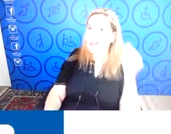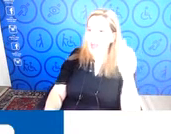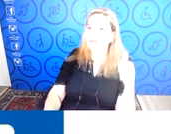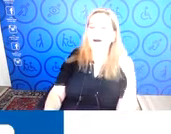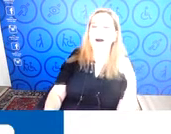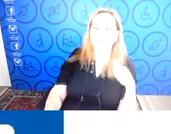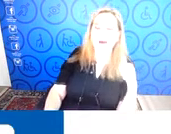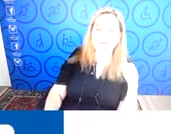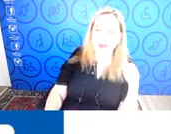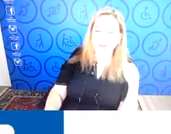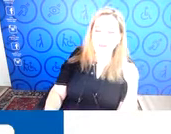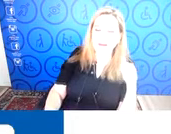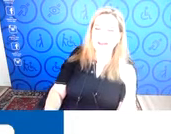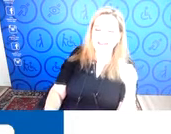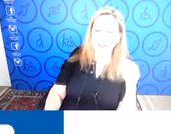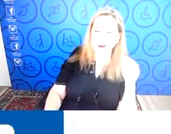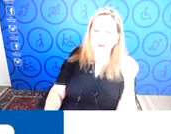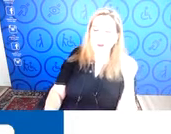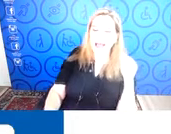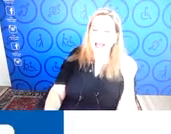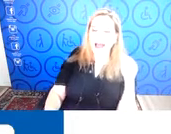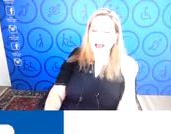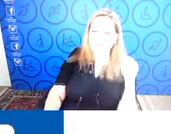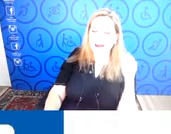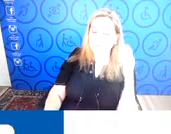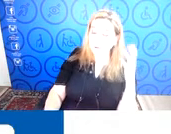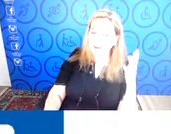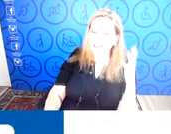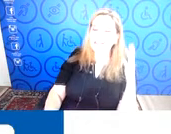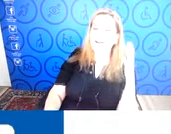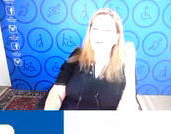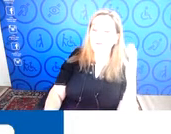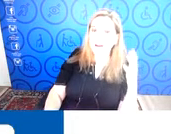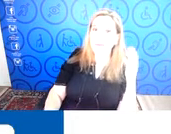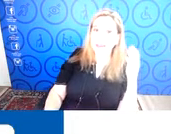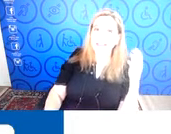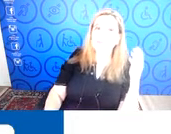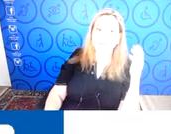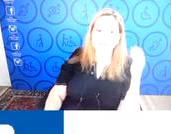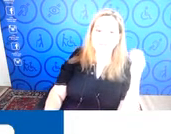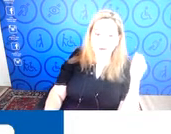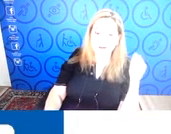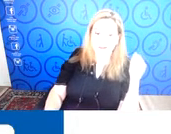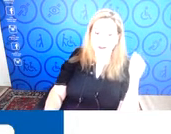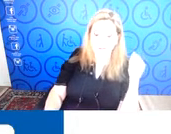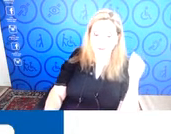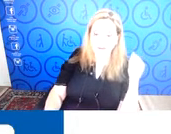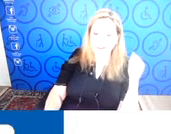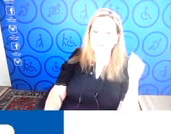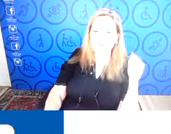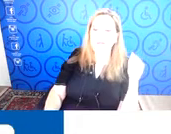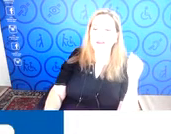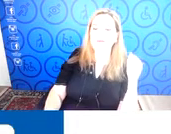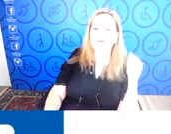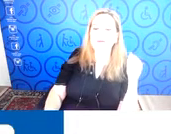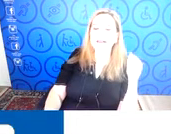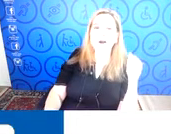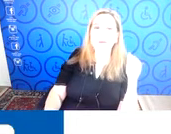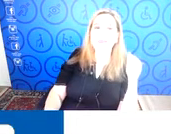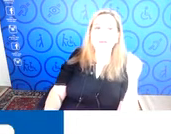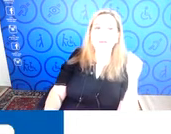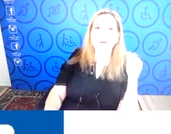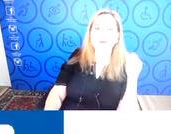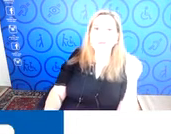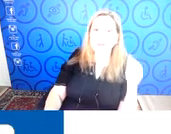seeing a lot of thumbs up. So unfortunately, the corona made us postpone the conference. But I really